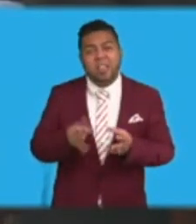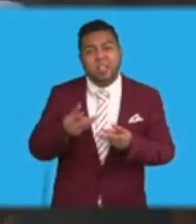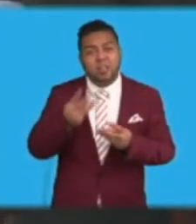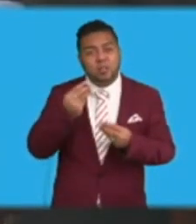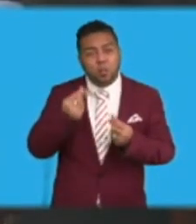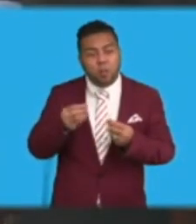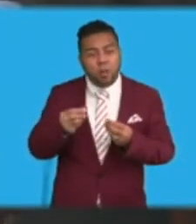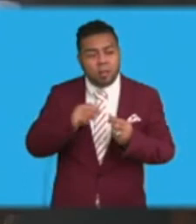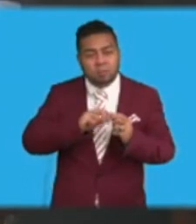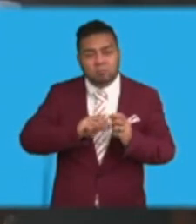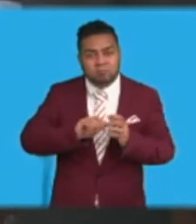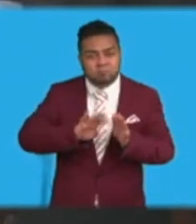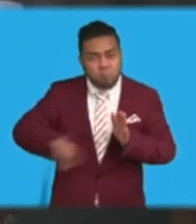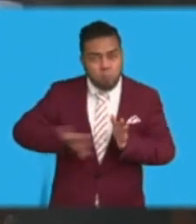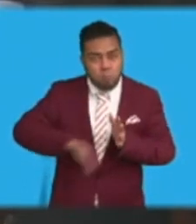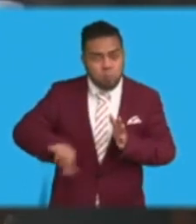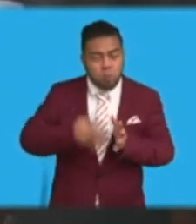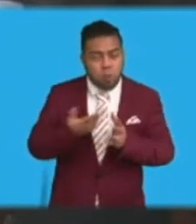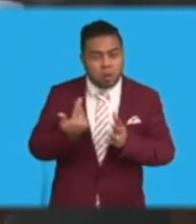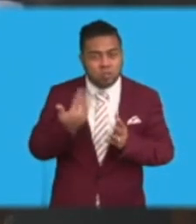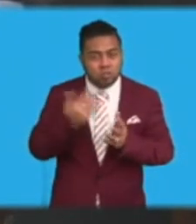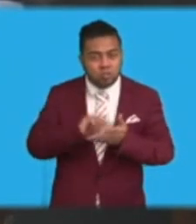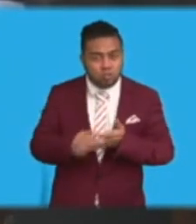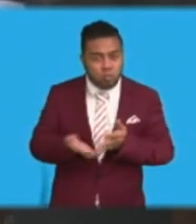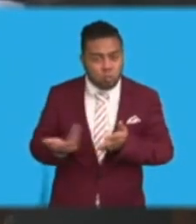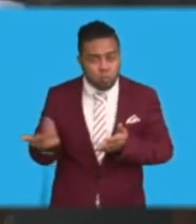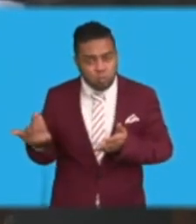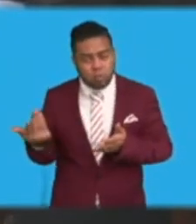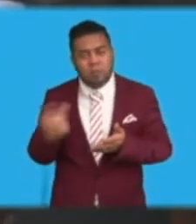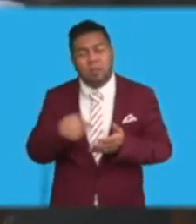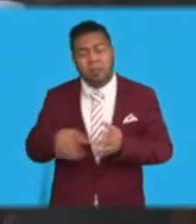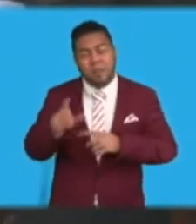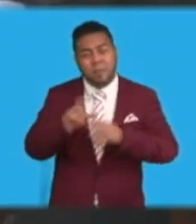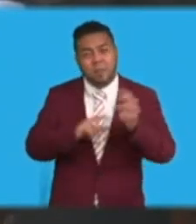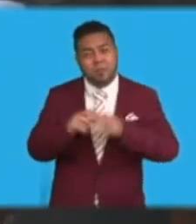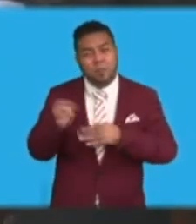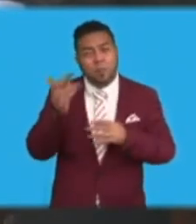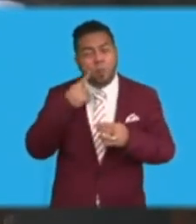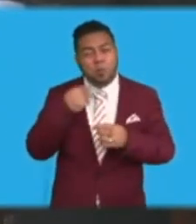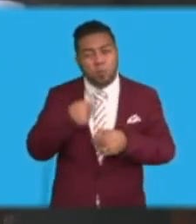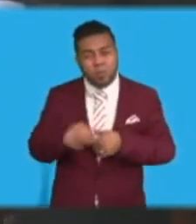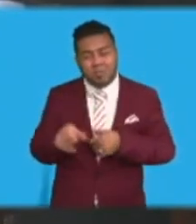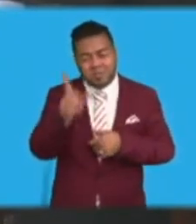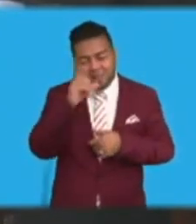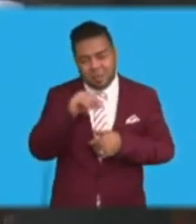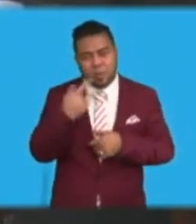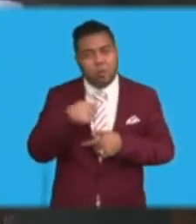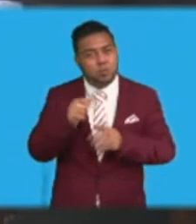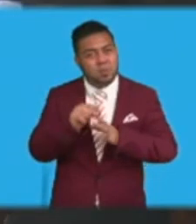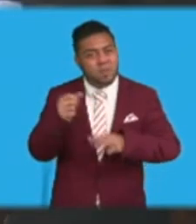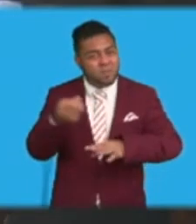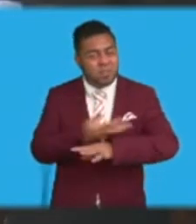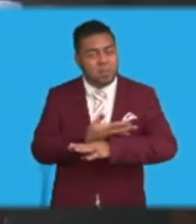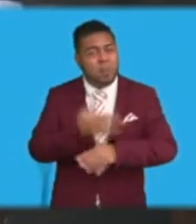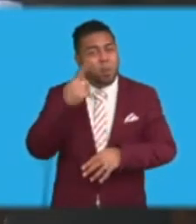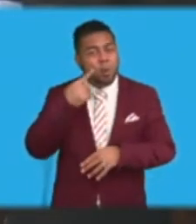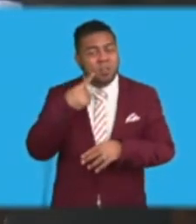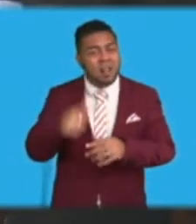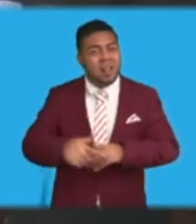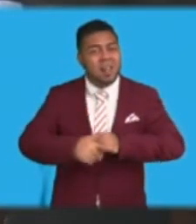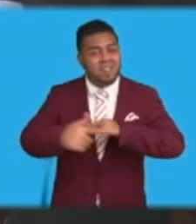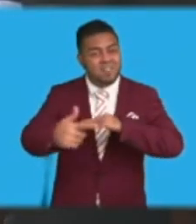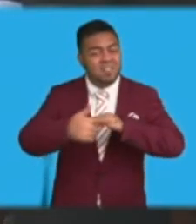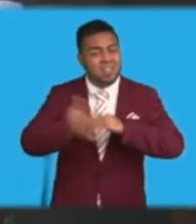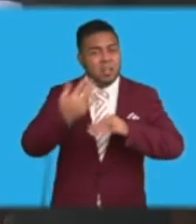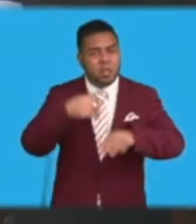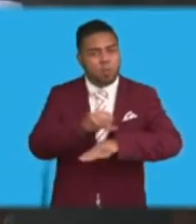of sediments. Madam Speaker, the capacity of waterways can also be affected by water level in the ocean or lake they